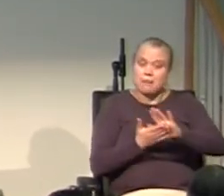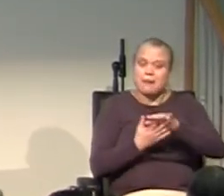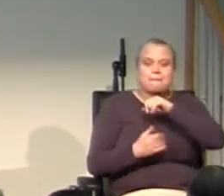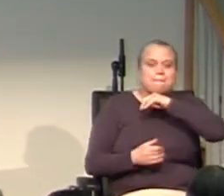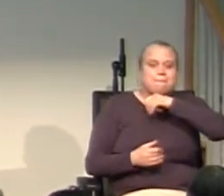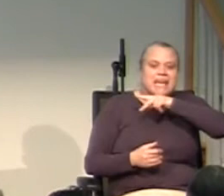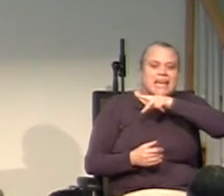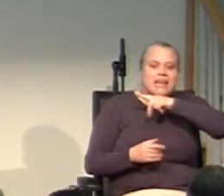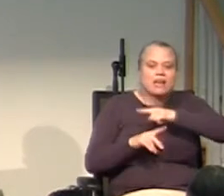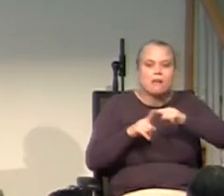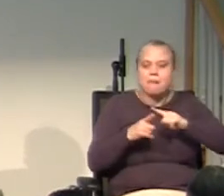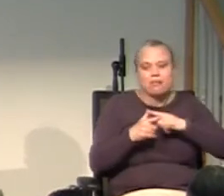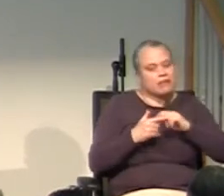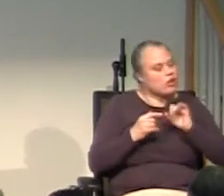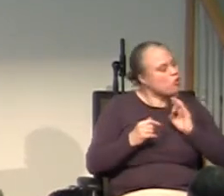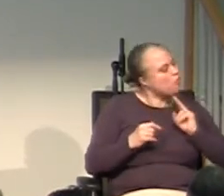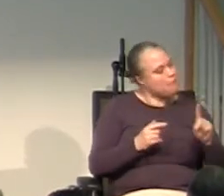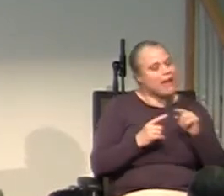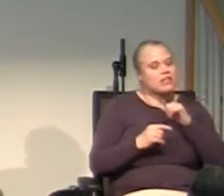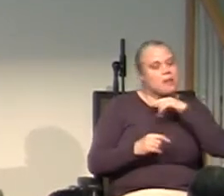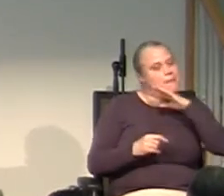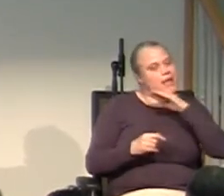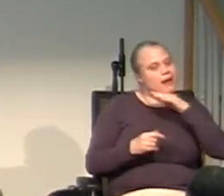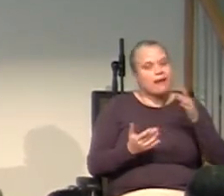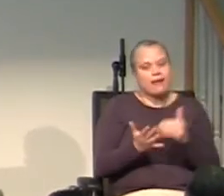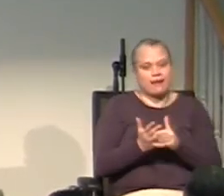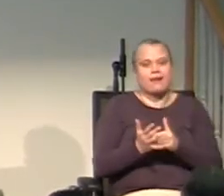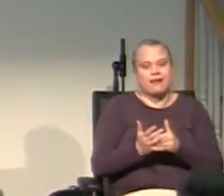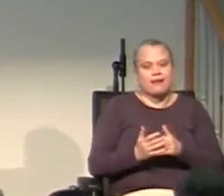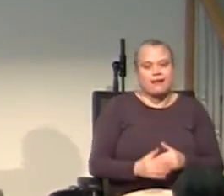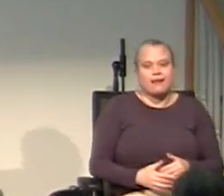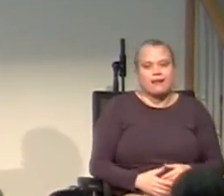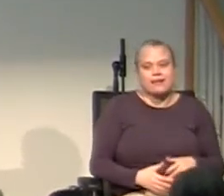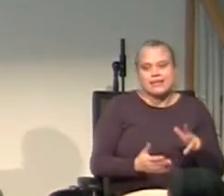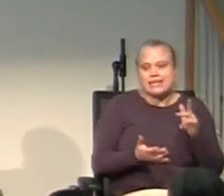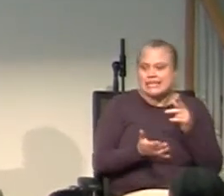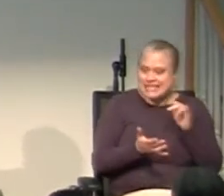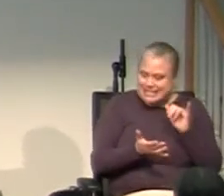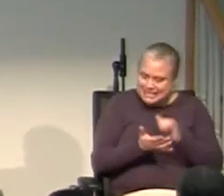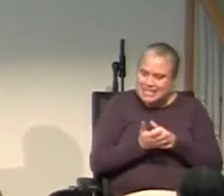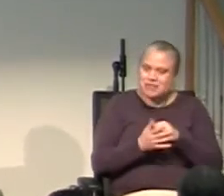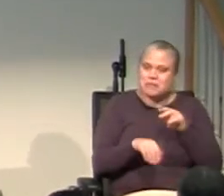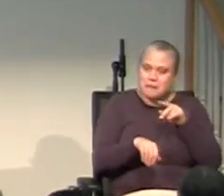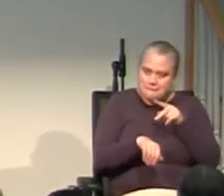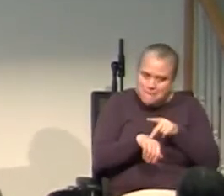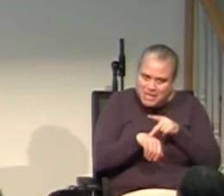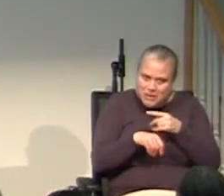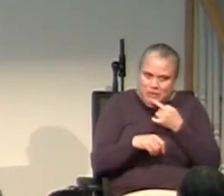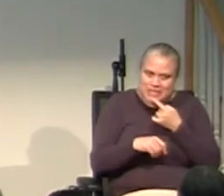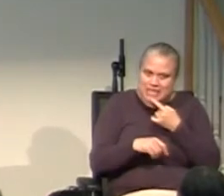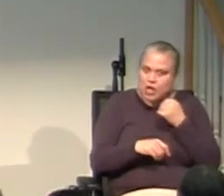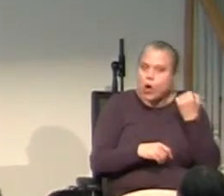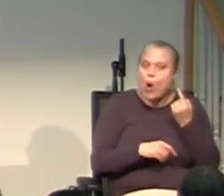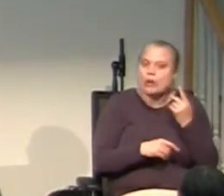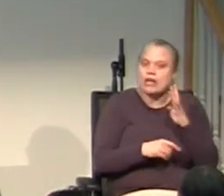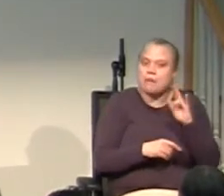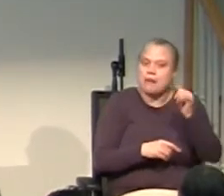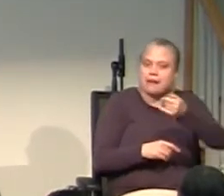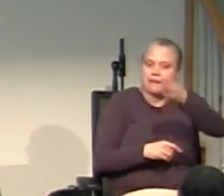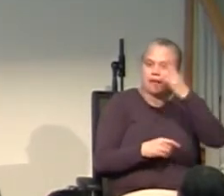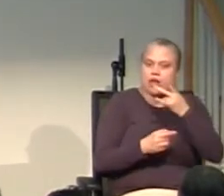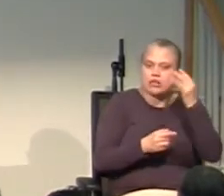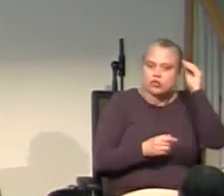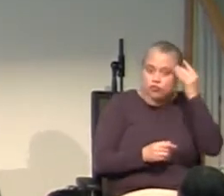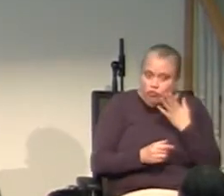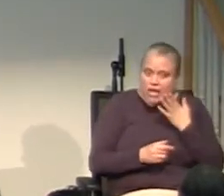a chance, they'll go right back to the mud puddle. And that's what Peter was saying with us. It's only by the grace of God that we can be